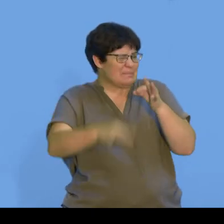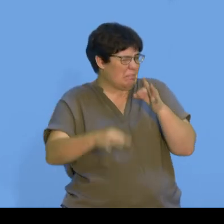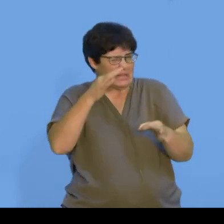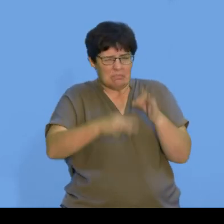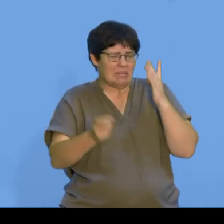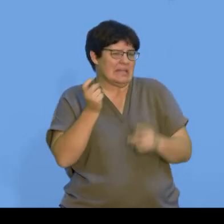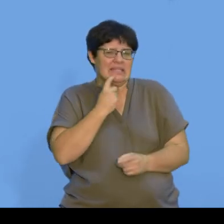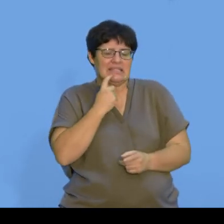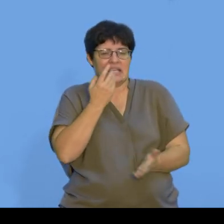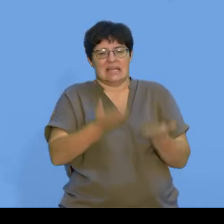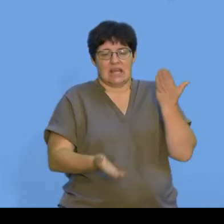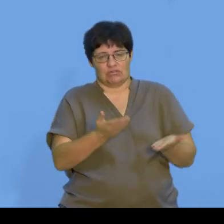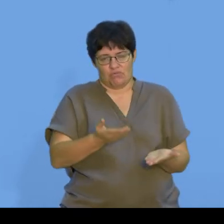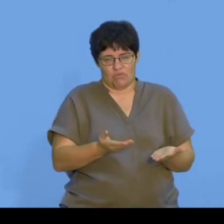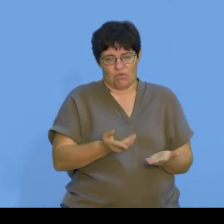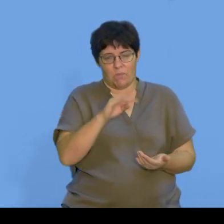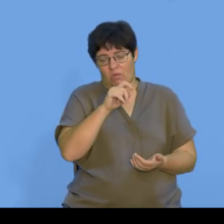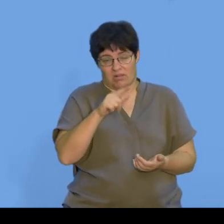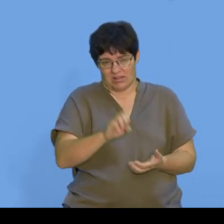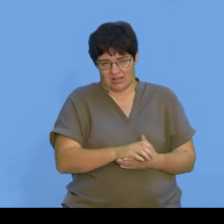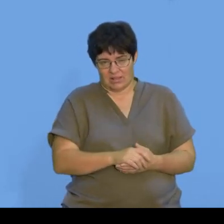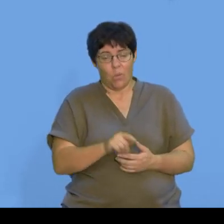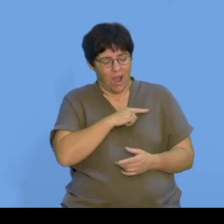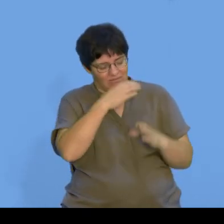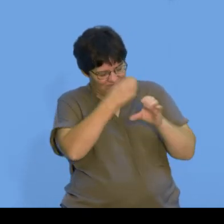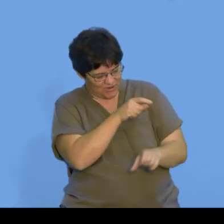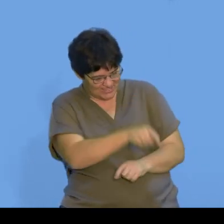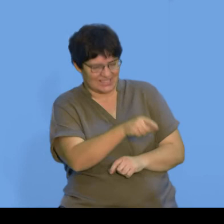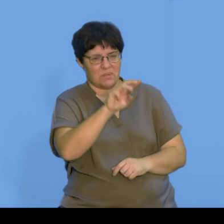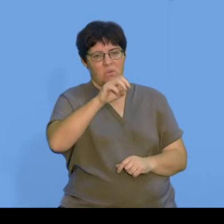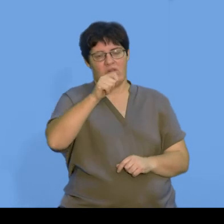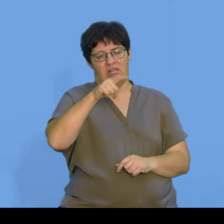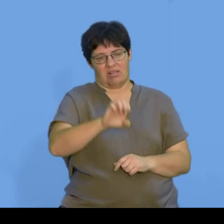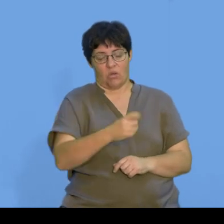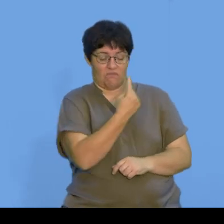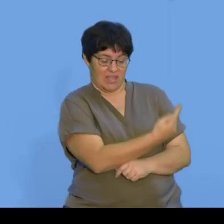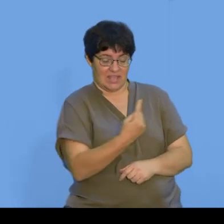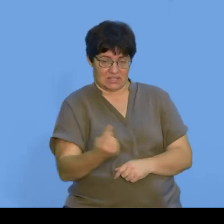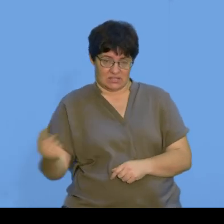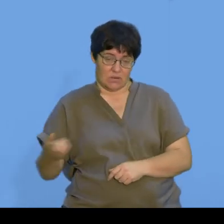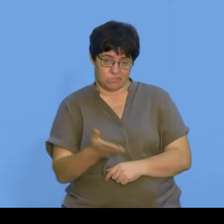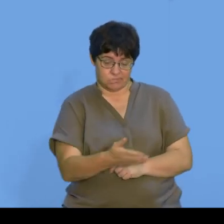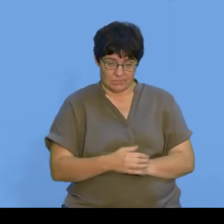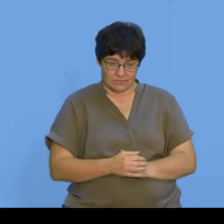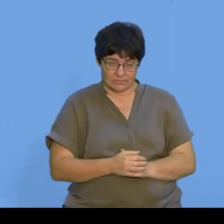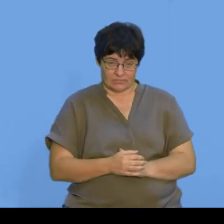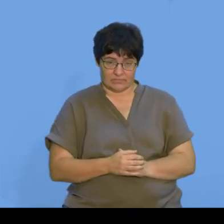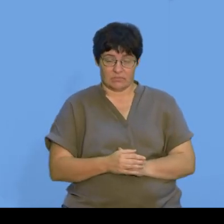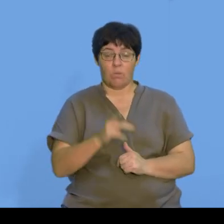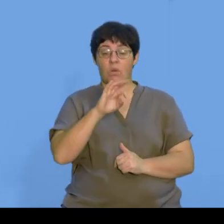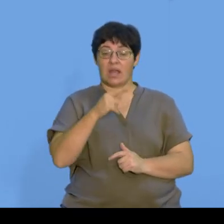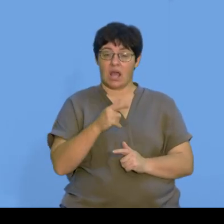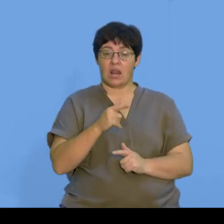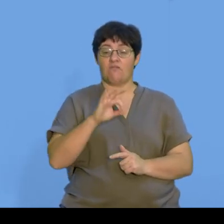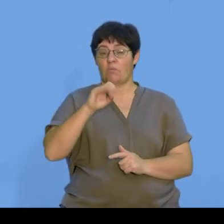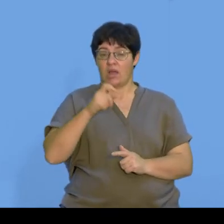it gives us the simplest whole number ratio of moles. It's always about the moles, okay, of each element that is present.